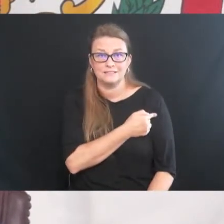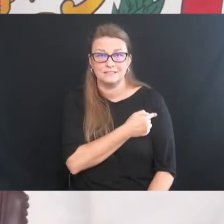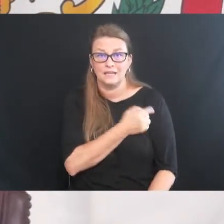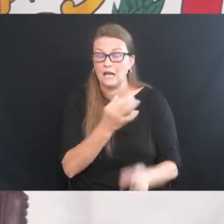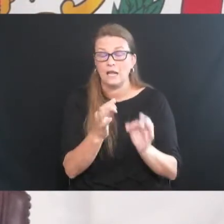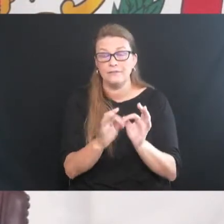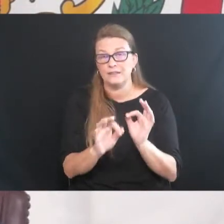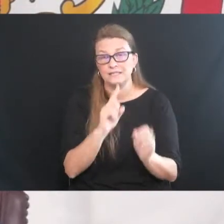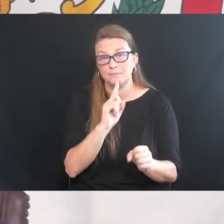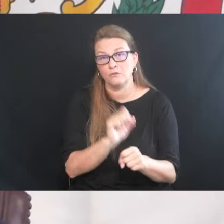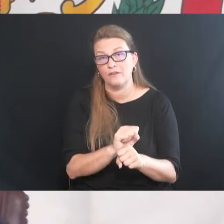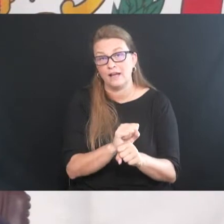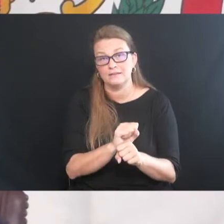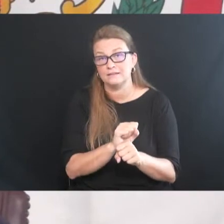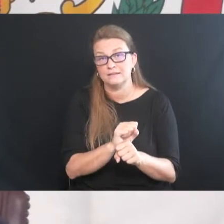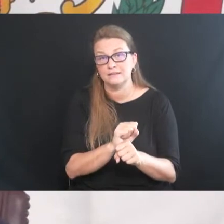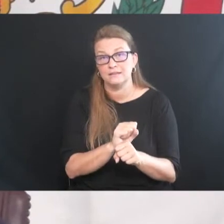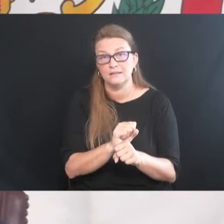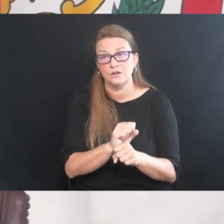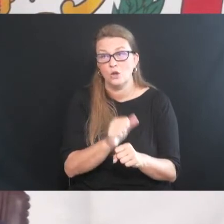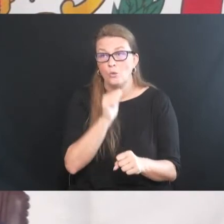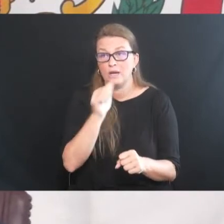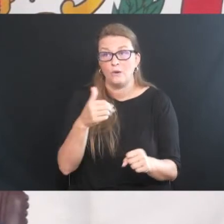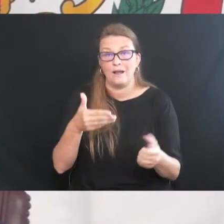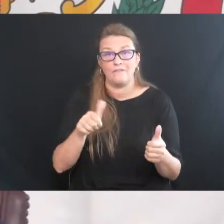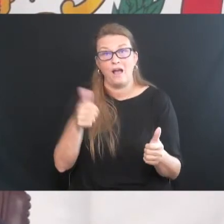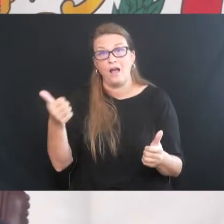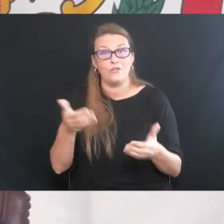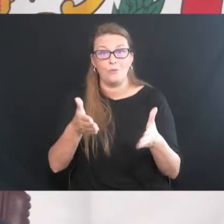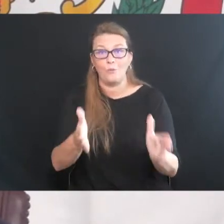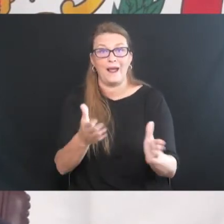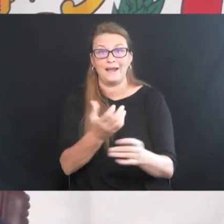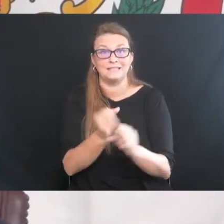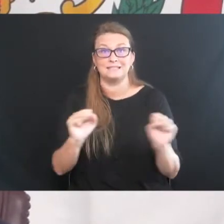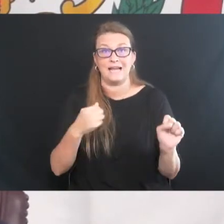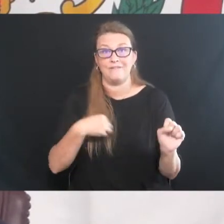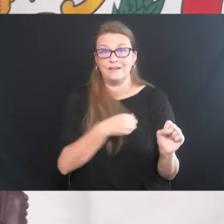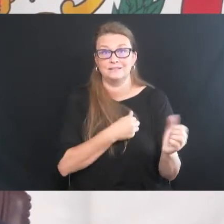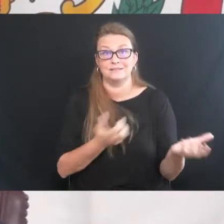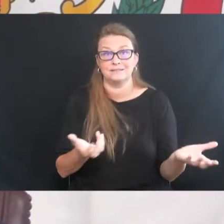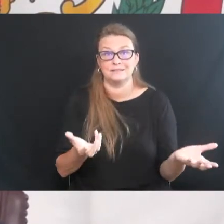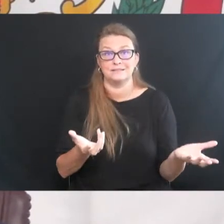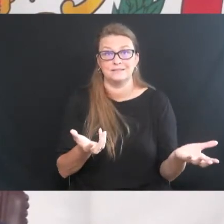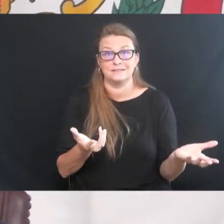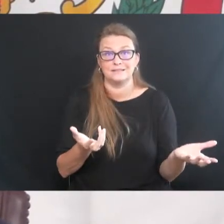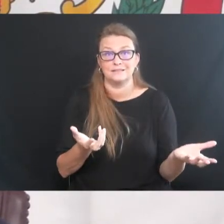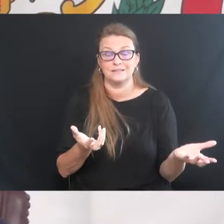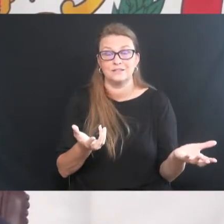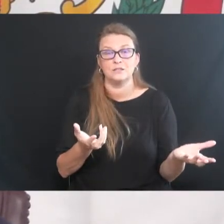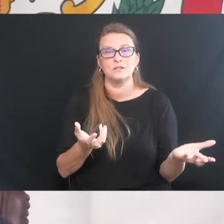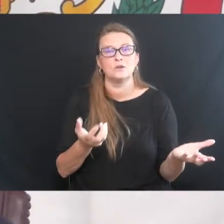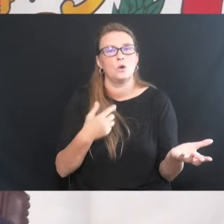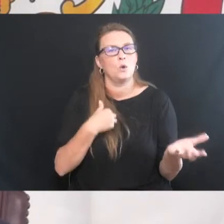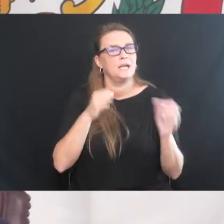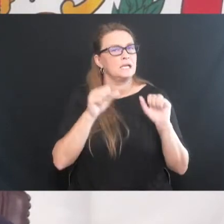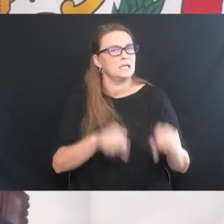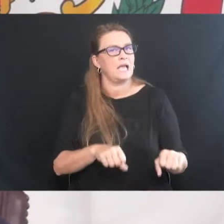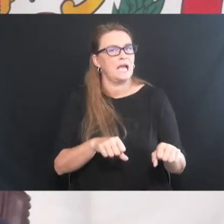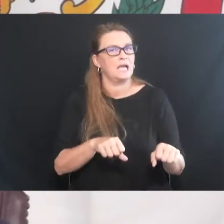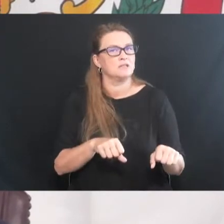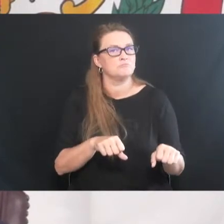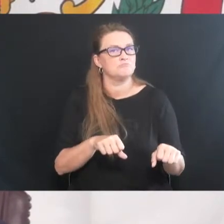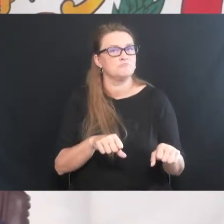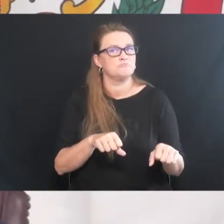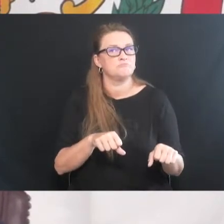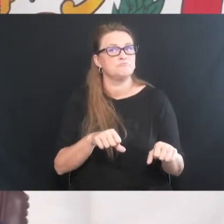fact that we don't have any other bullets in the gun. There is no other bullet in the gun. So we can either just stand